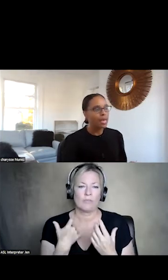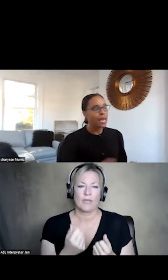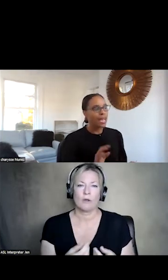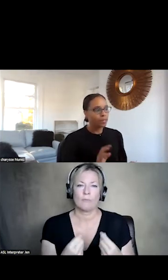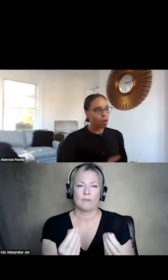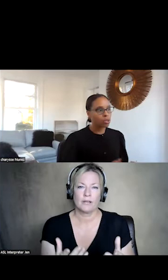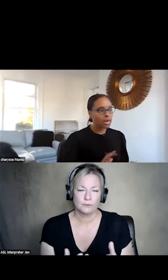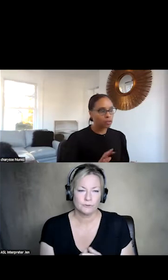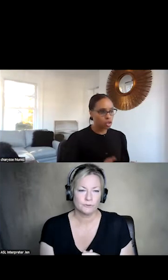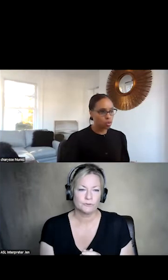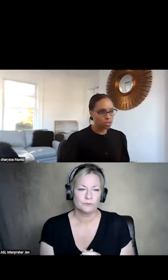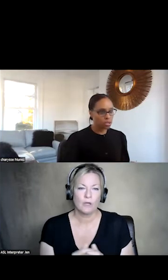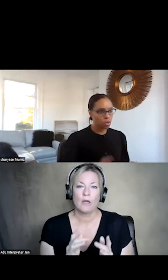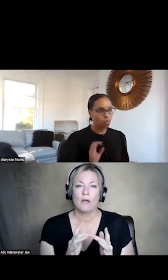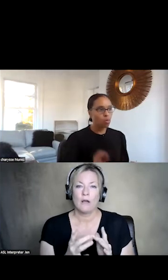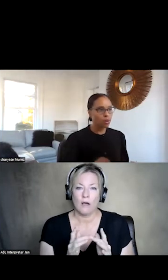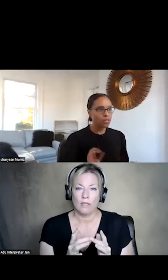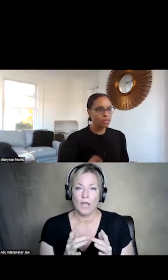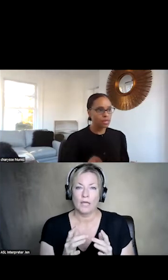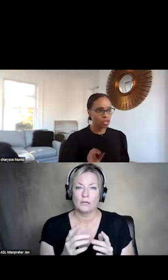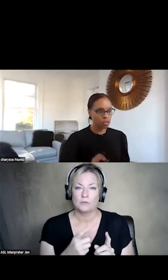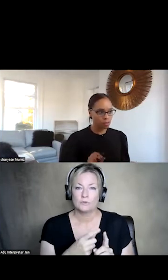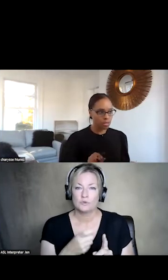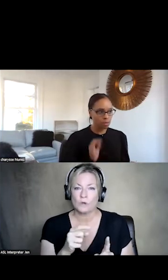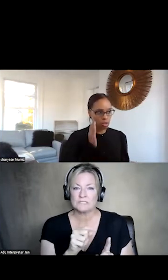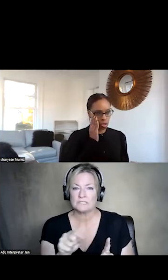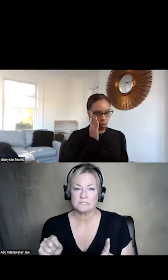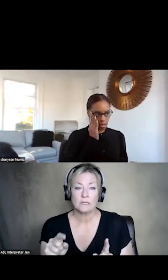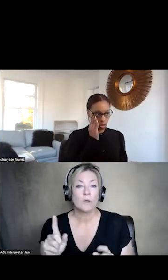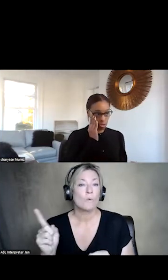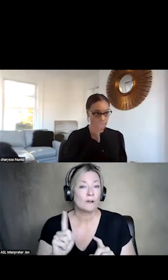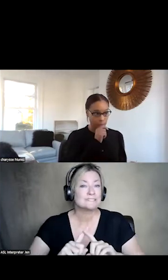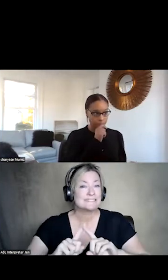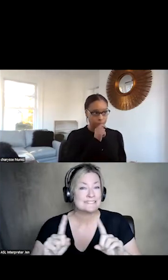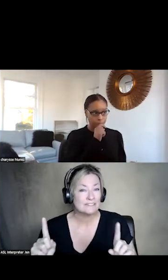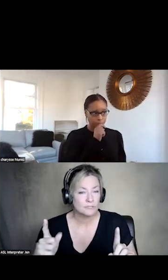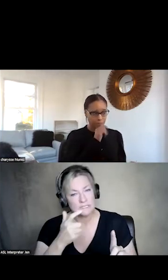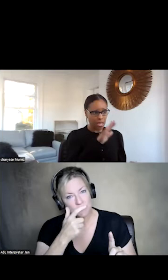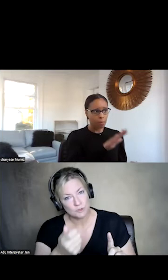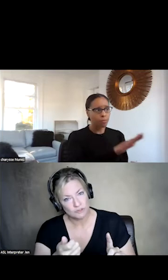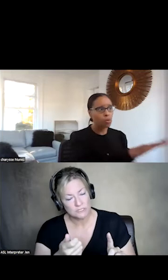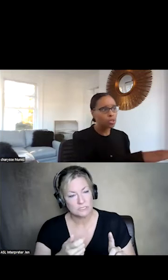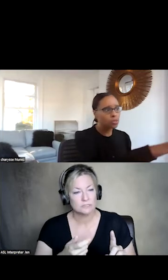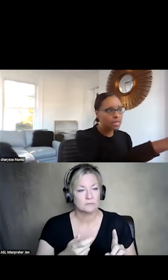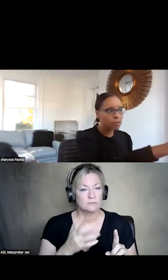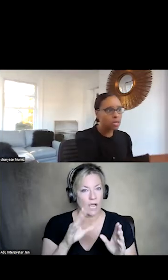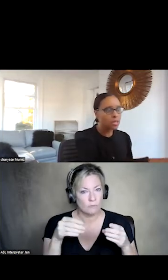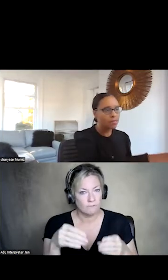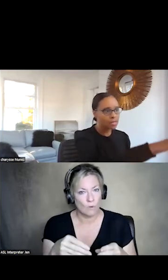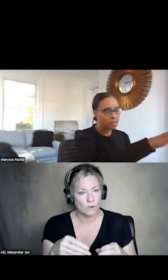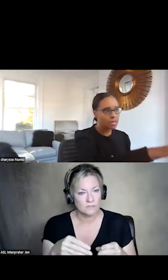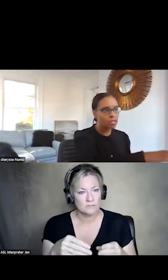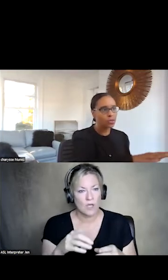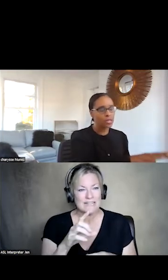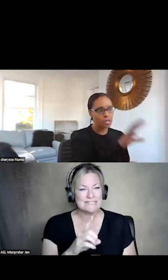providers, and online sources. Where the distinction comes in, which is quite interesting, and I'm going to focus on the down and dug